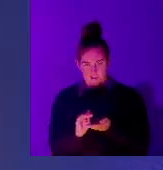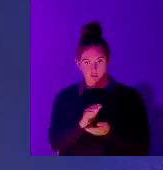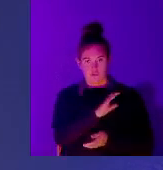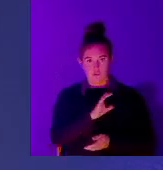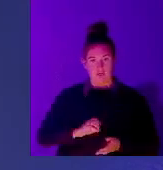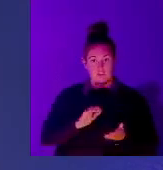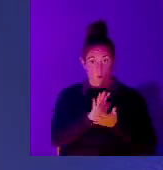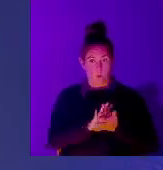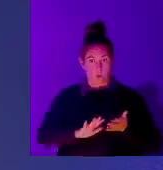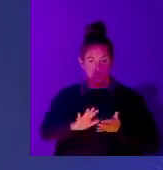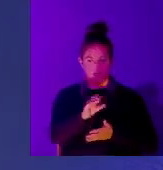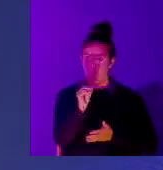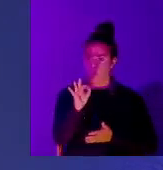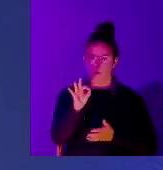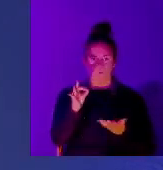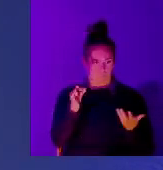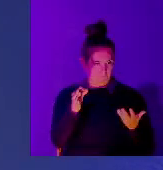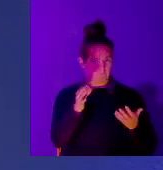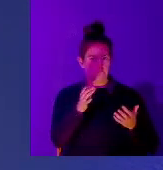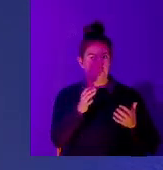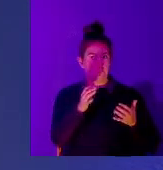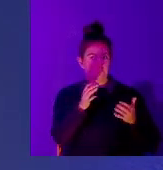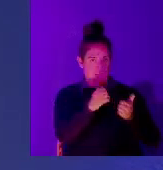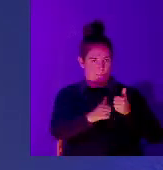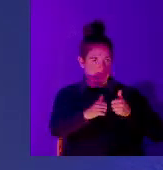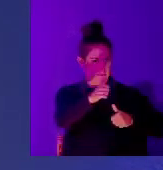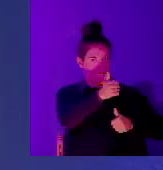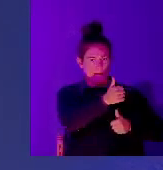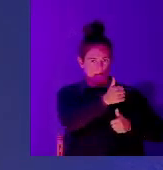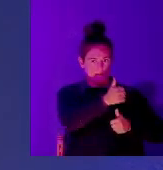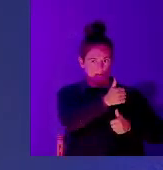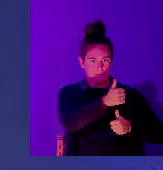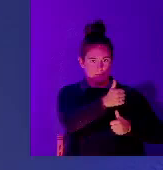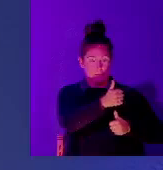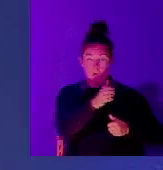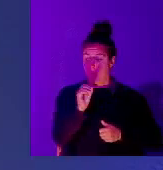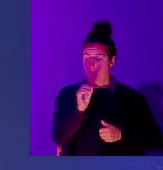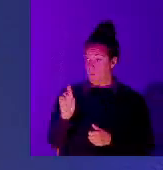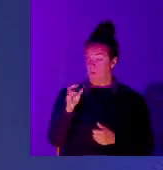stature, or declares Christ to not be God incarnate,